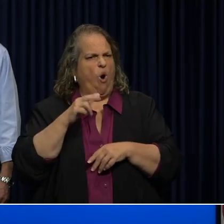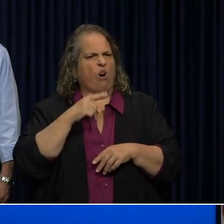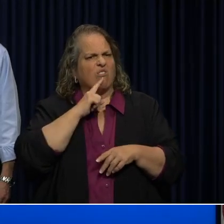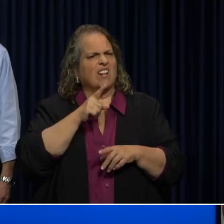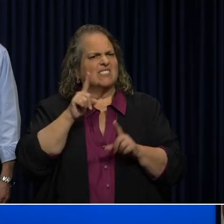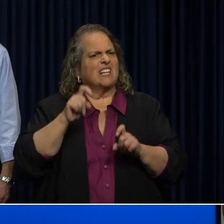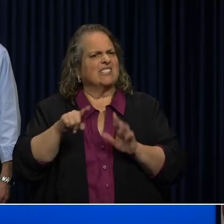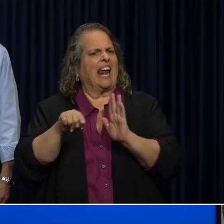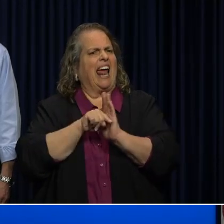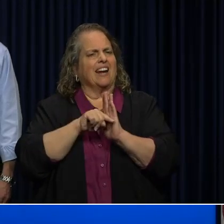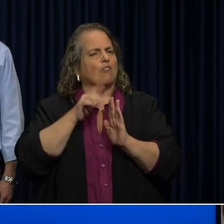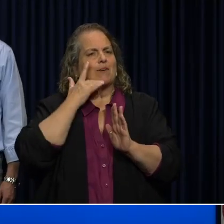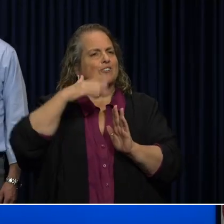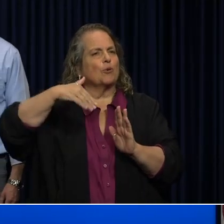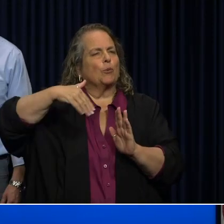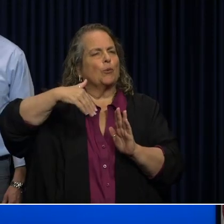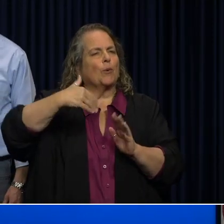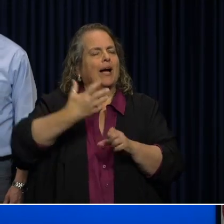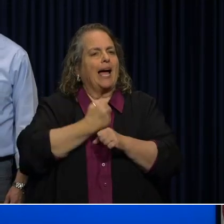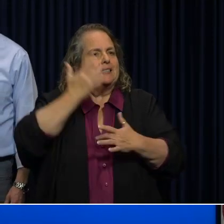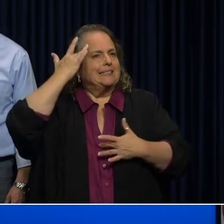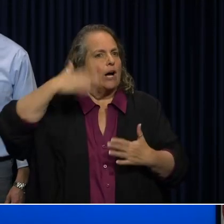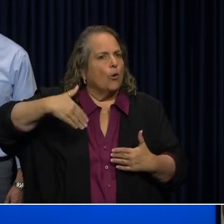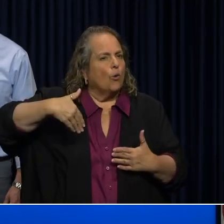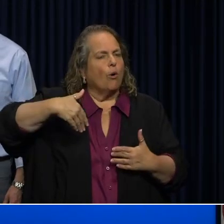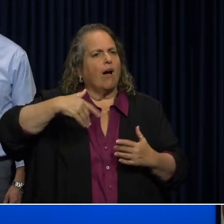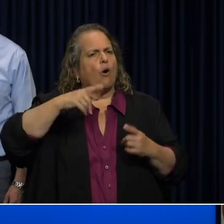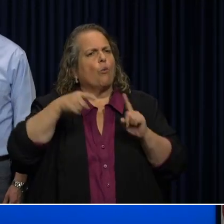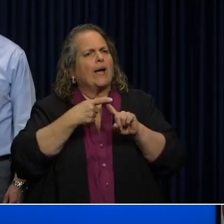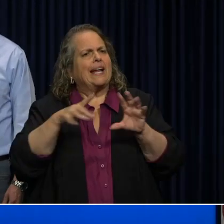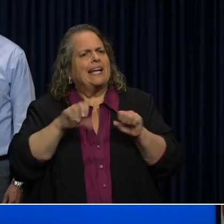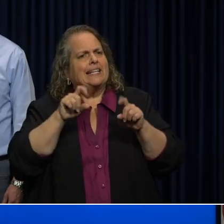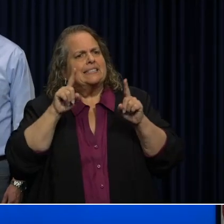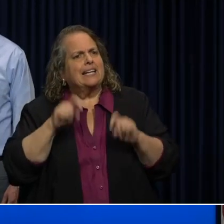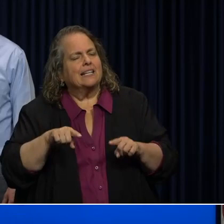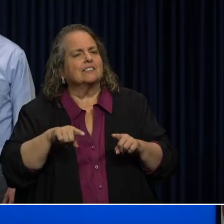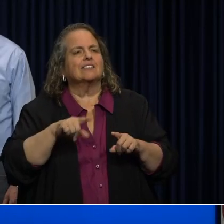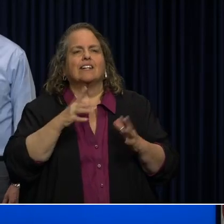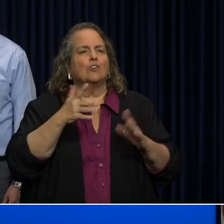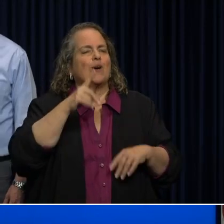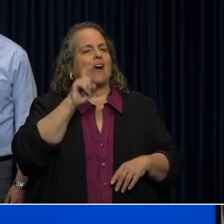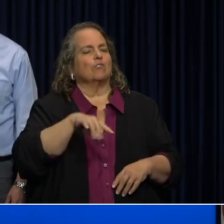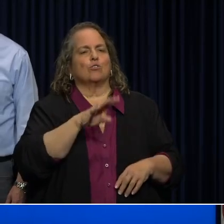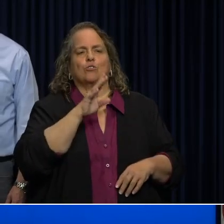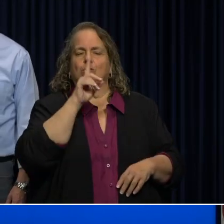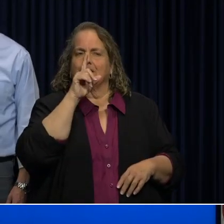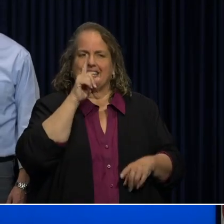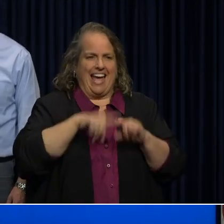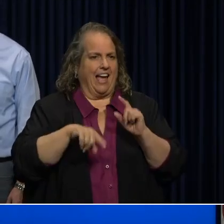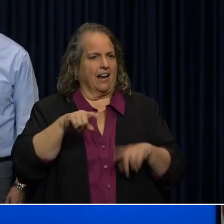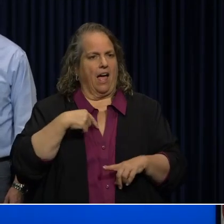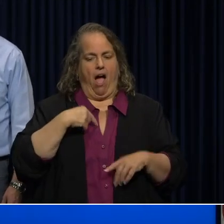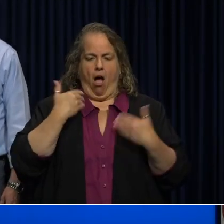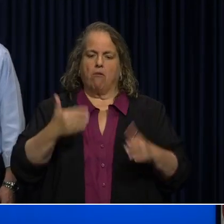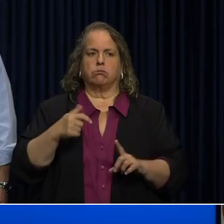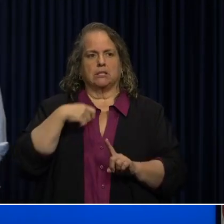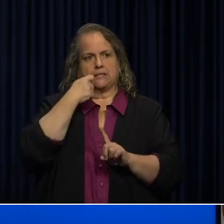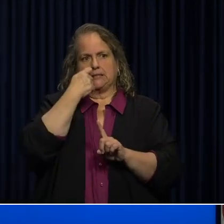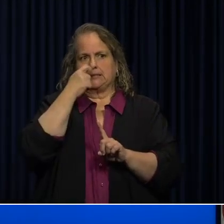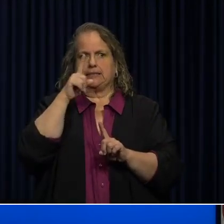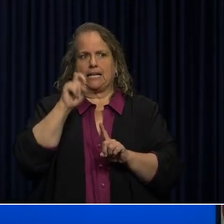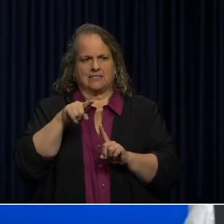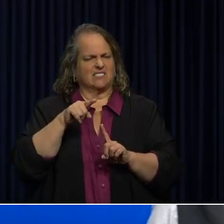advice to make proper use of the test result? So I wouldn't just get the test without making sure you have a clinician guiding you in how to use the information.